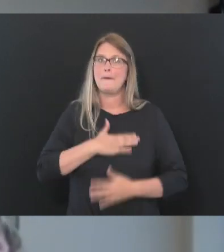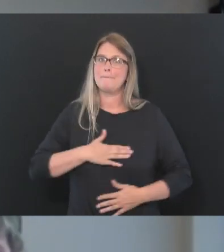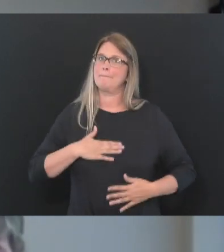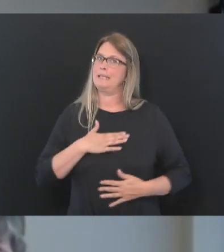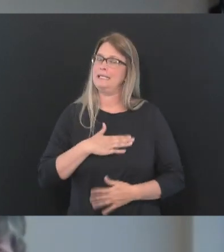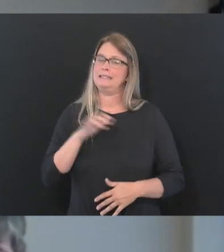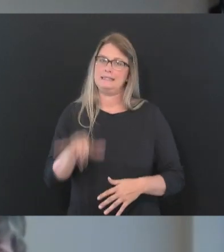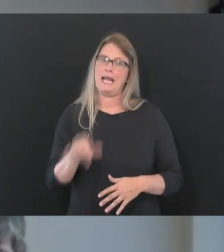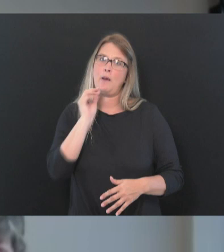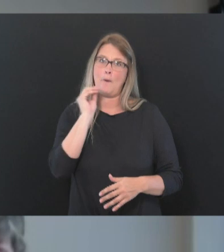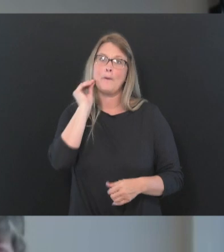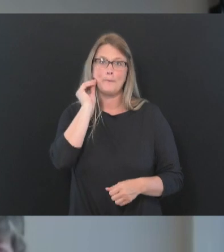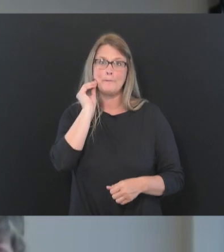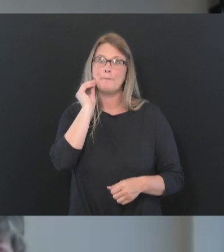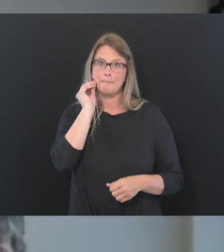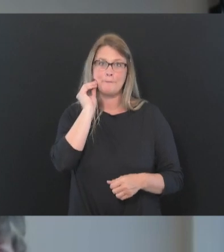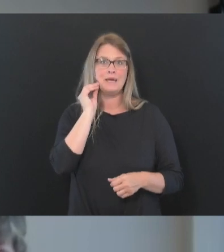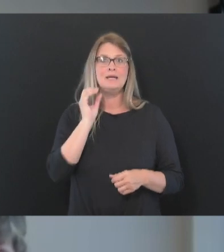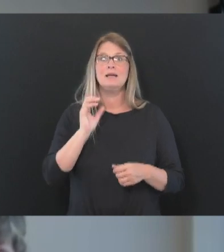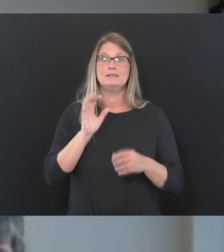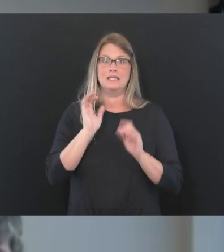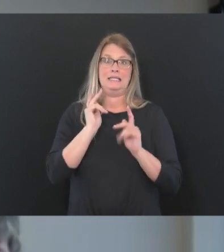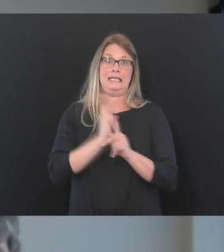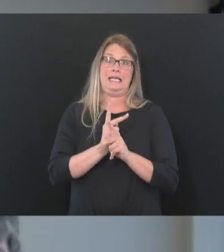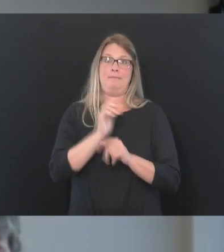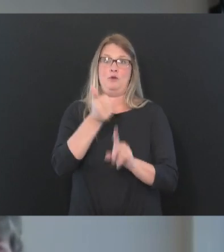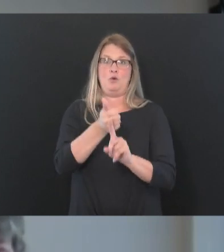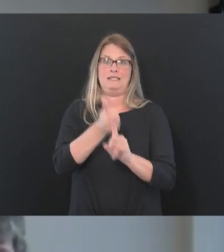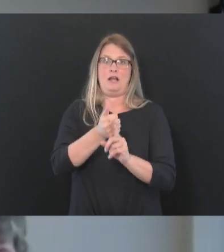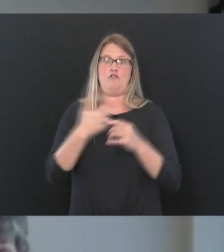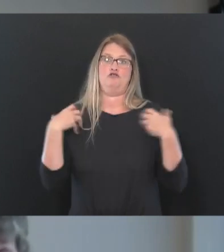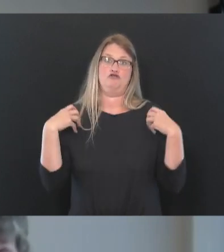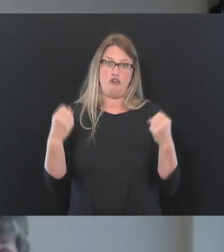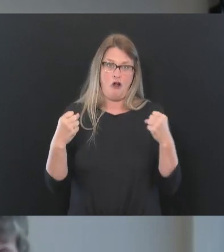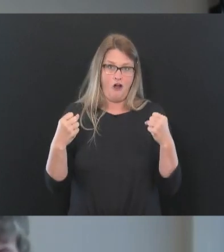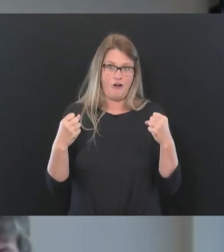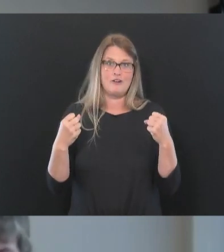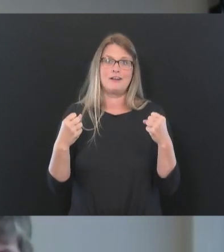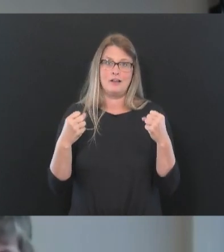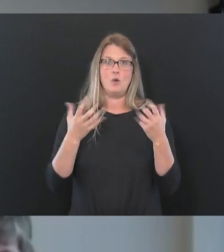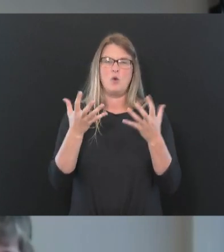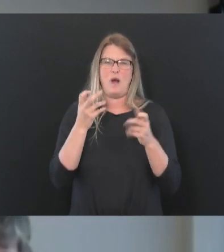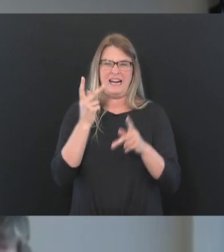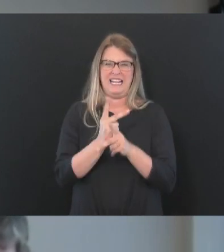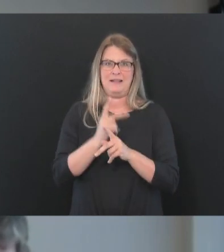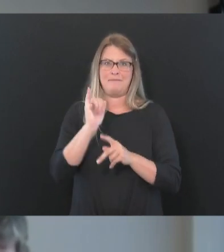have everyone really stay strong and keep doing your part to flatten that curve.